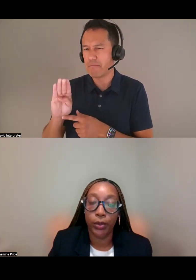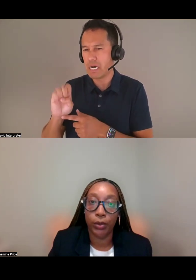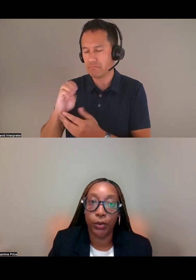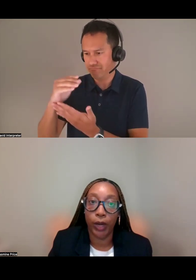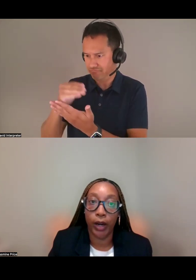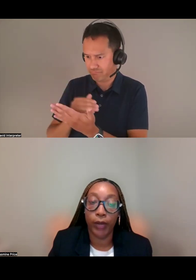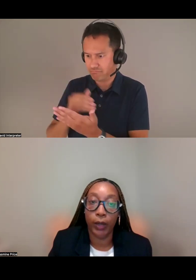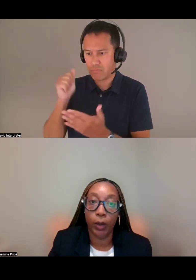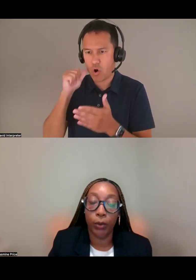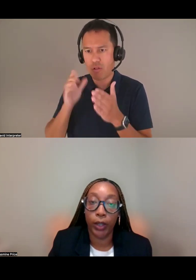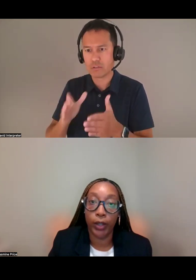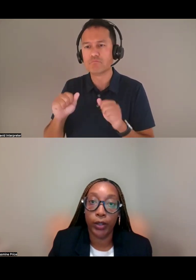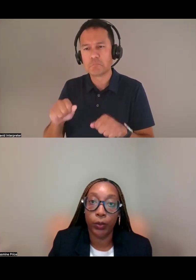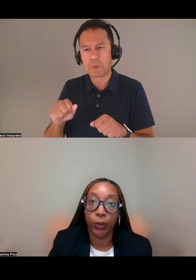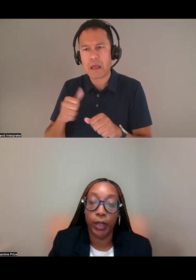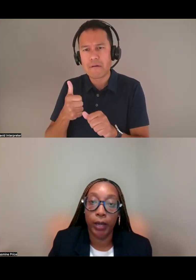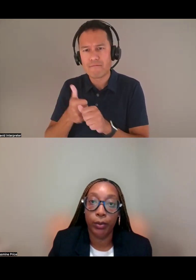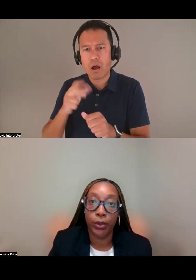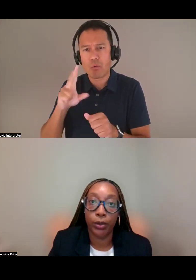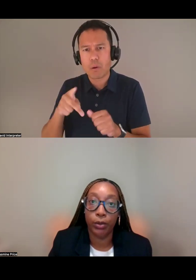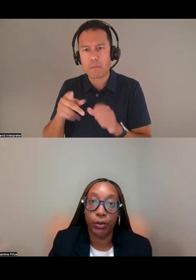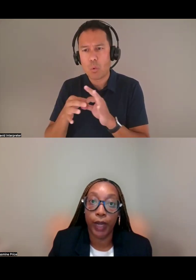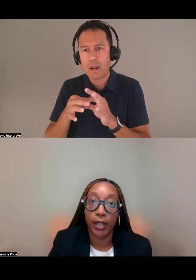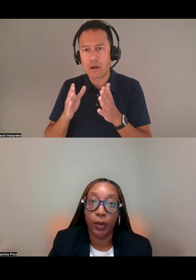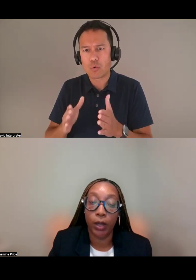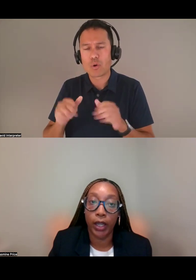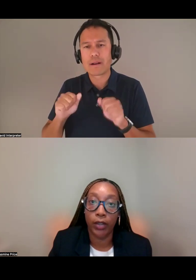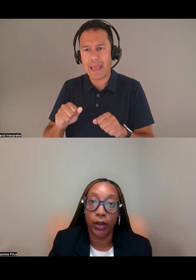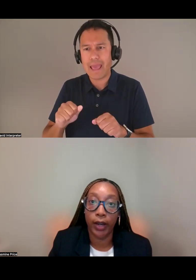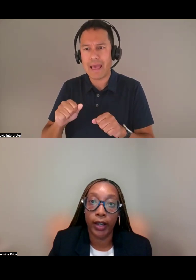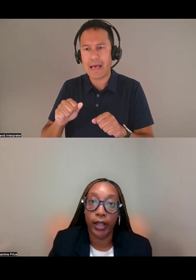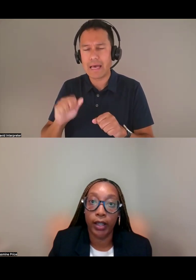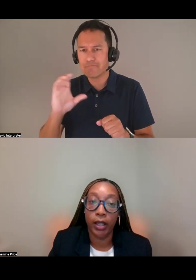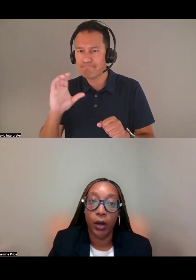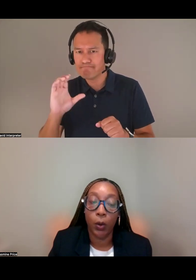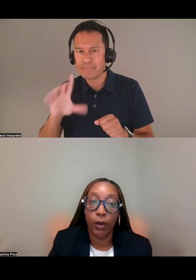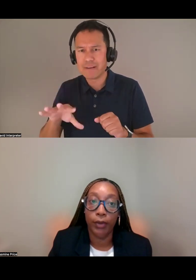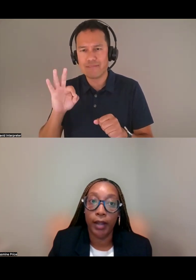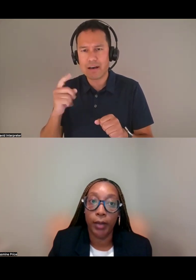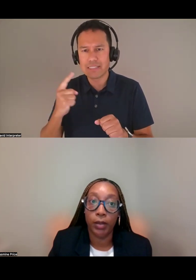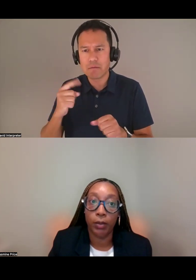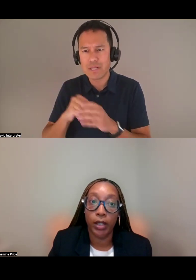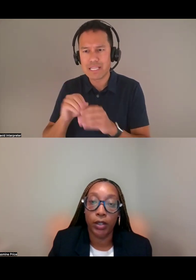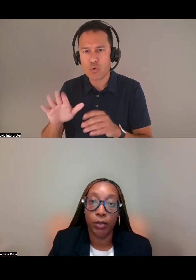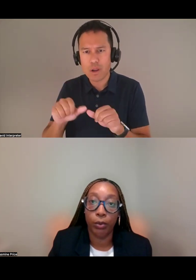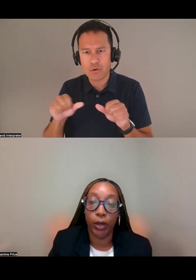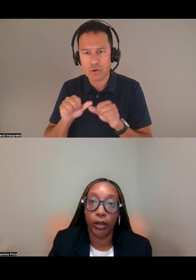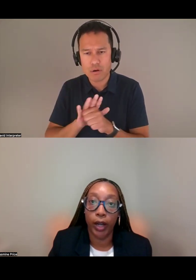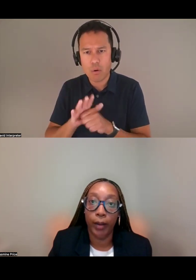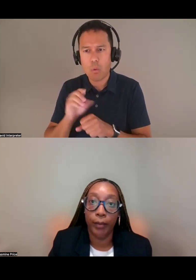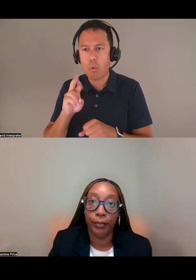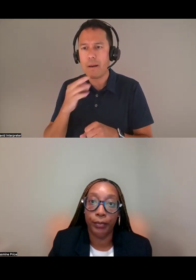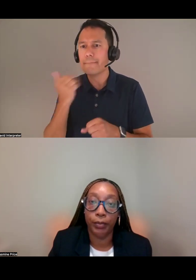able to, our follow-up coordinators would be able to find someone in your area or find the best way to